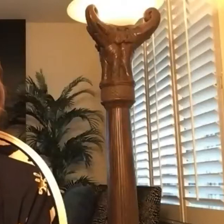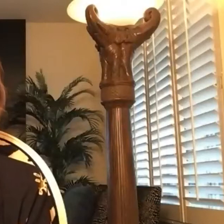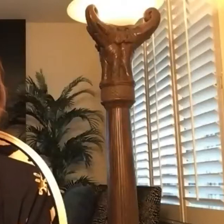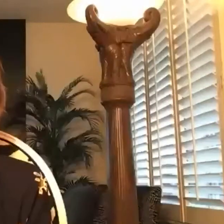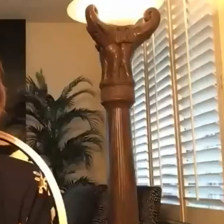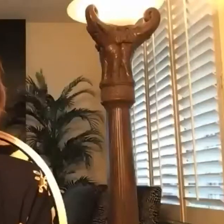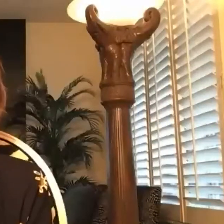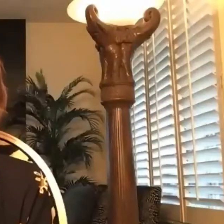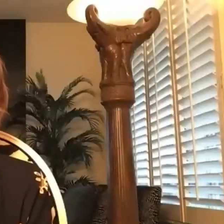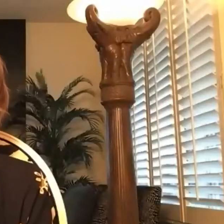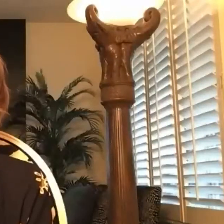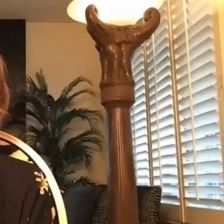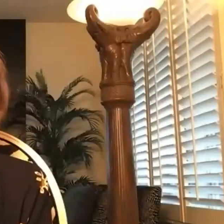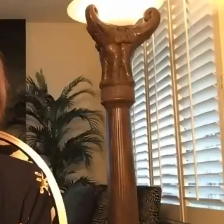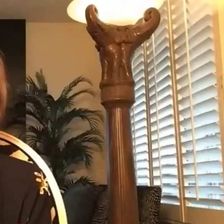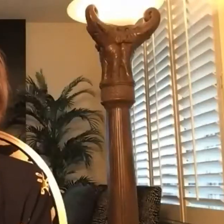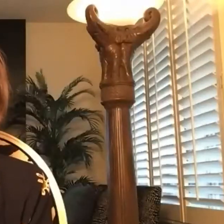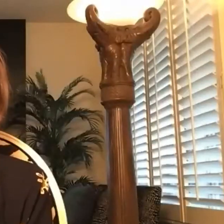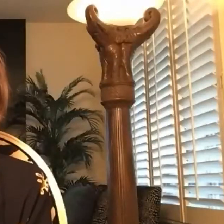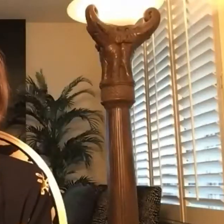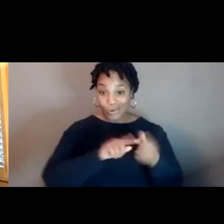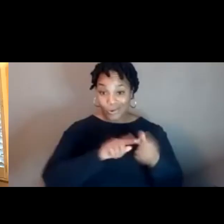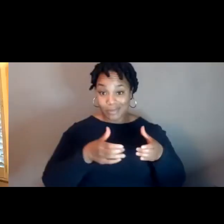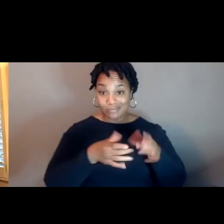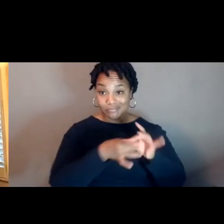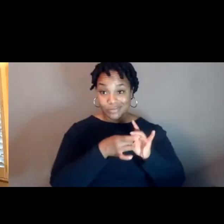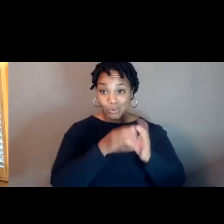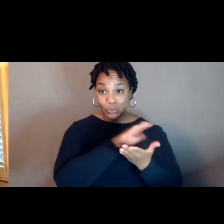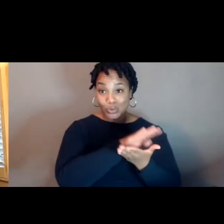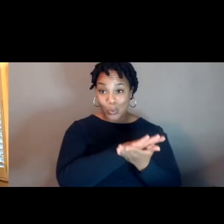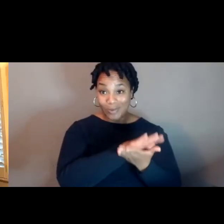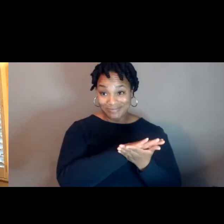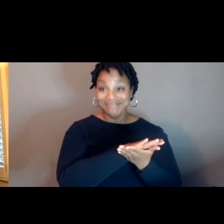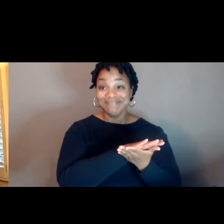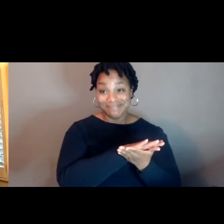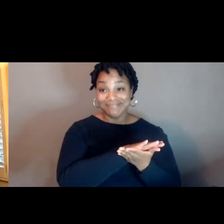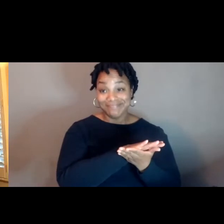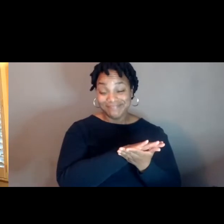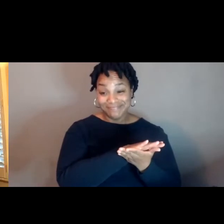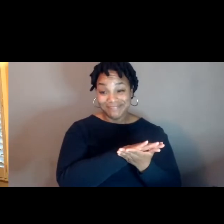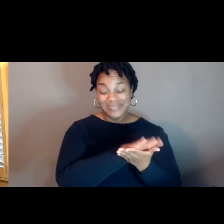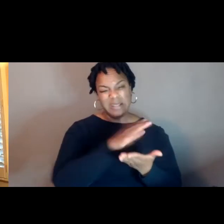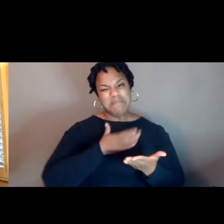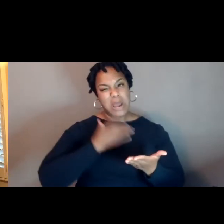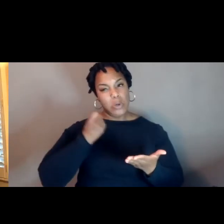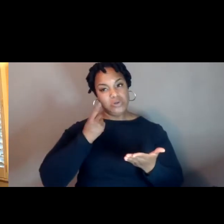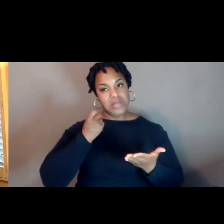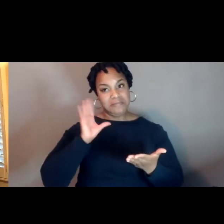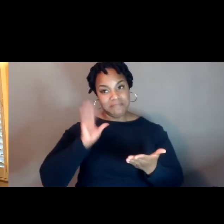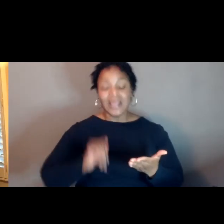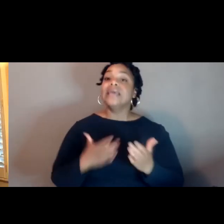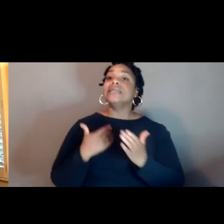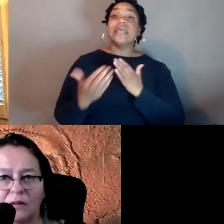law. And that was my interpretation. So I went to the school district